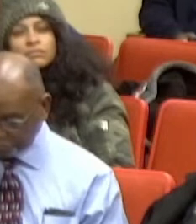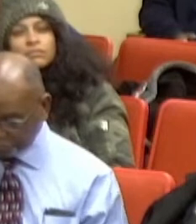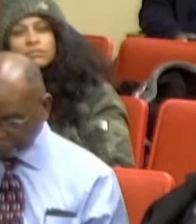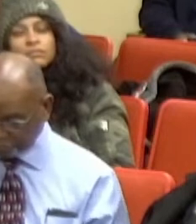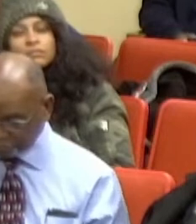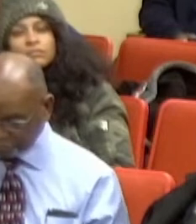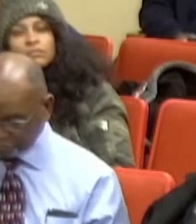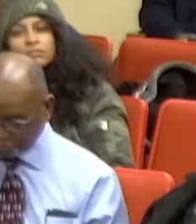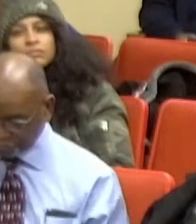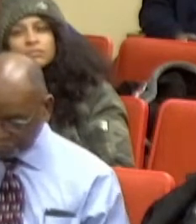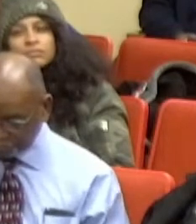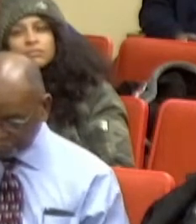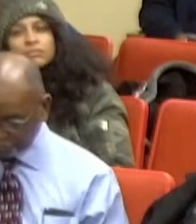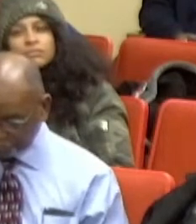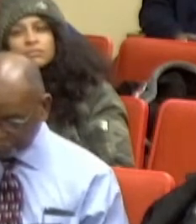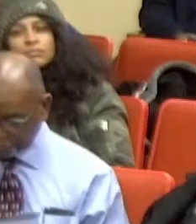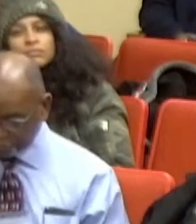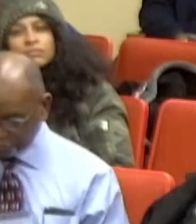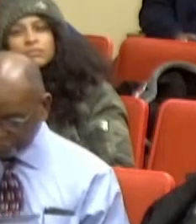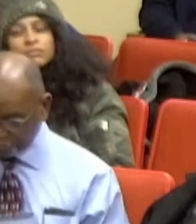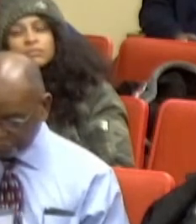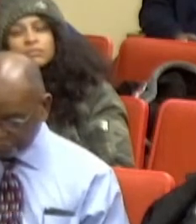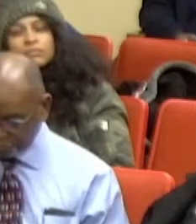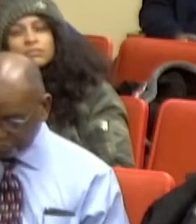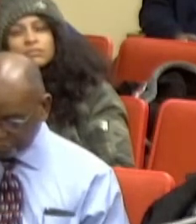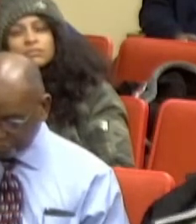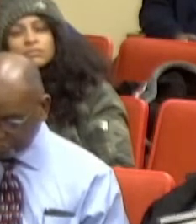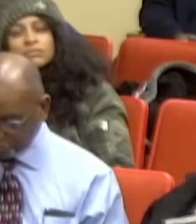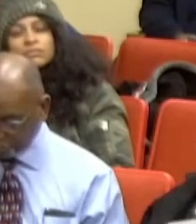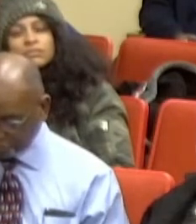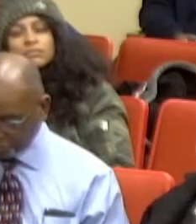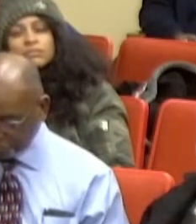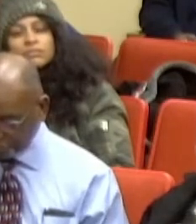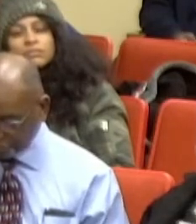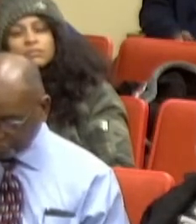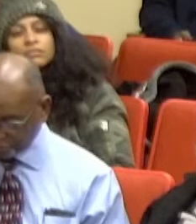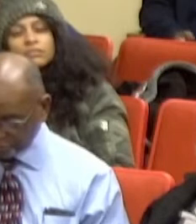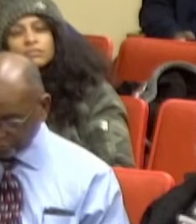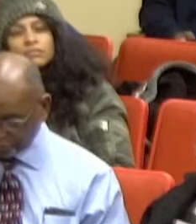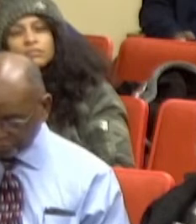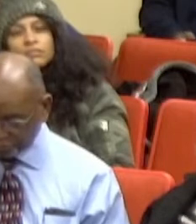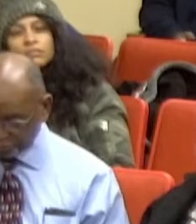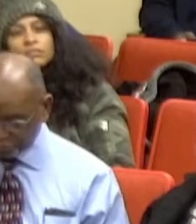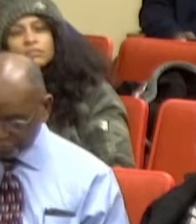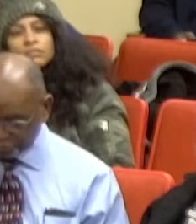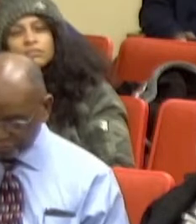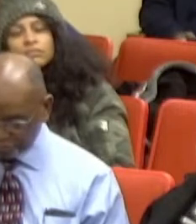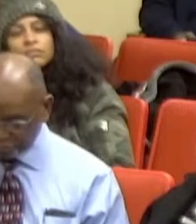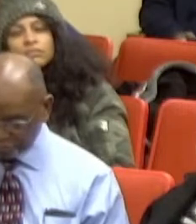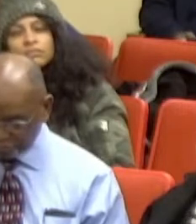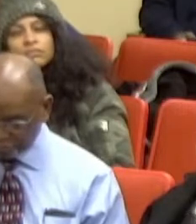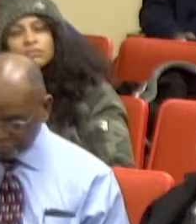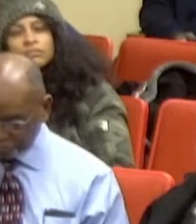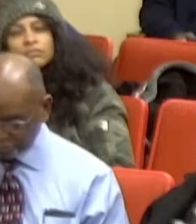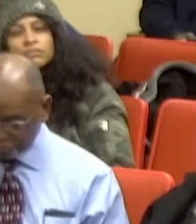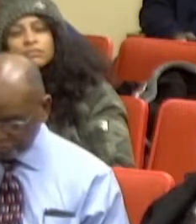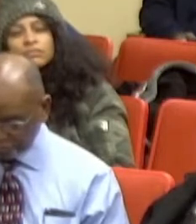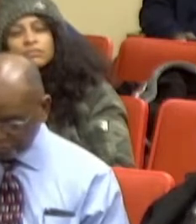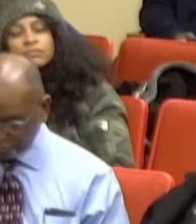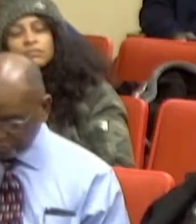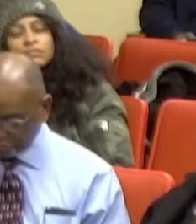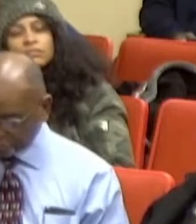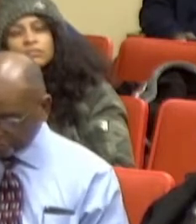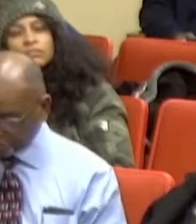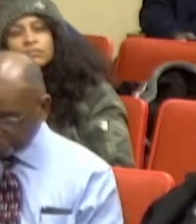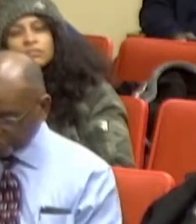years by this council. So forgive me if these comments sound familiar and repetitive. Previous proposals for this tract fell